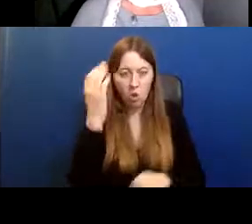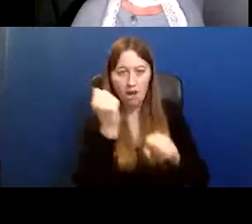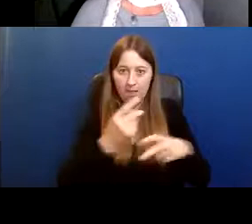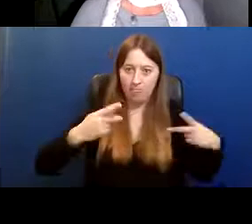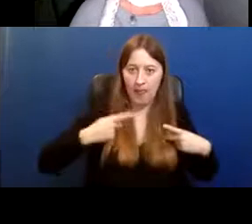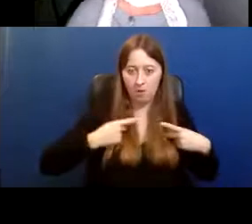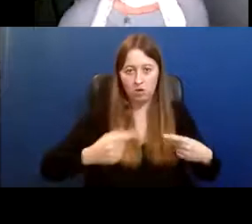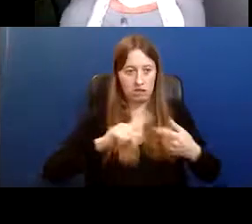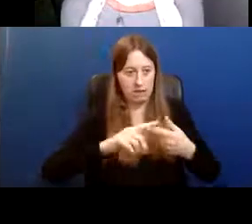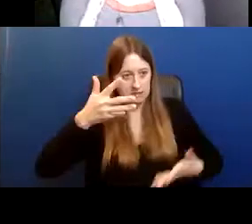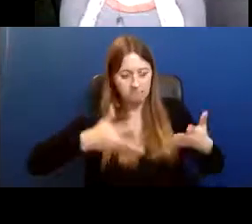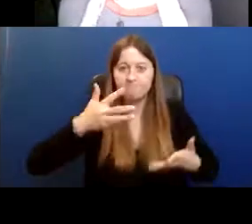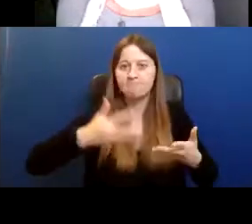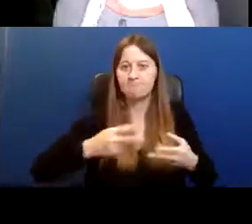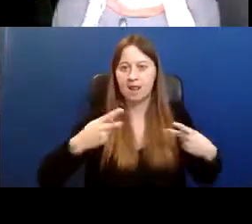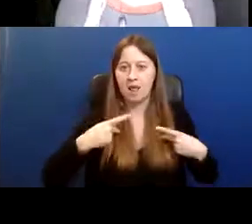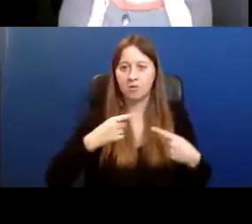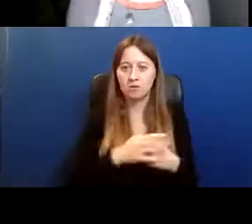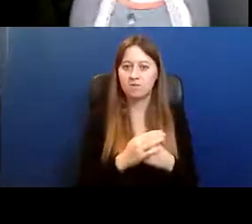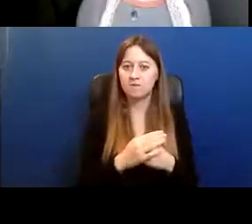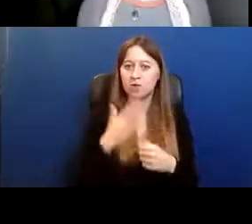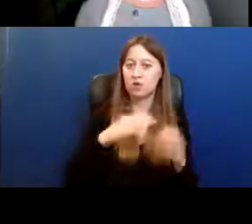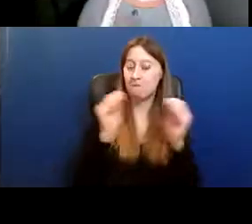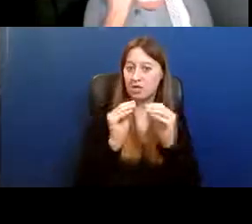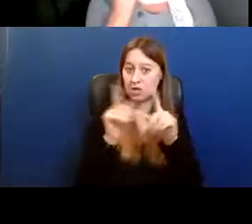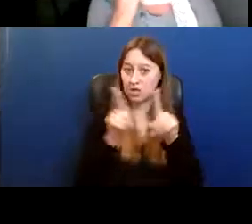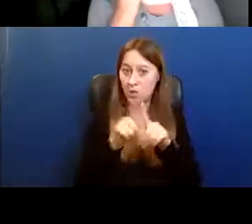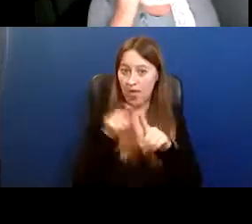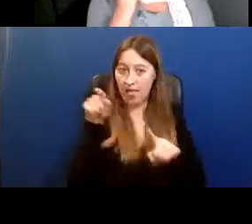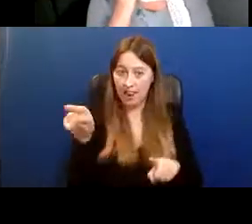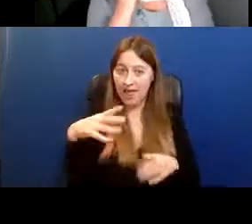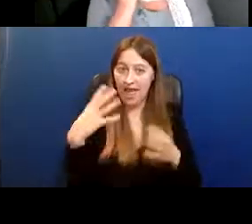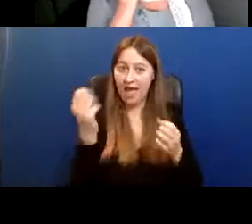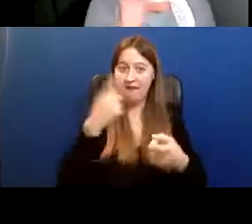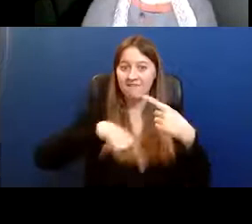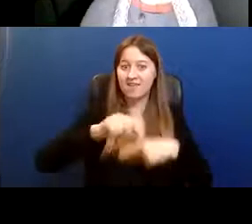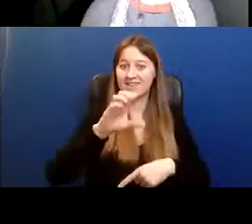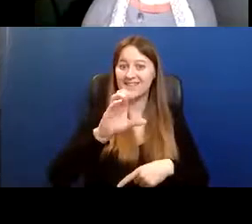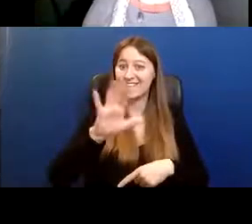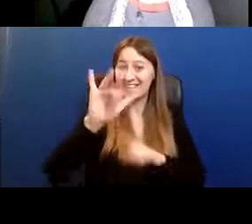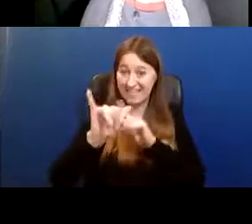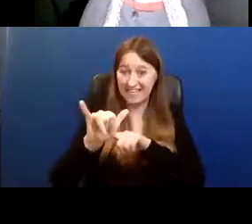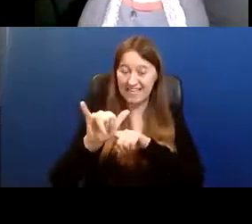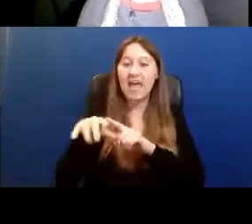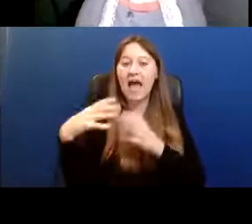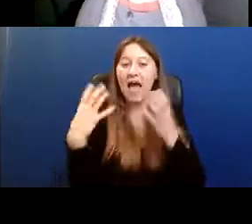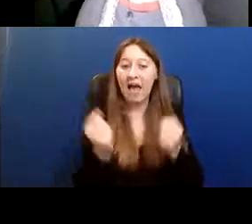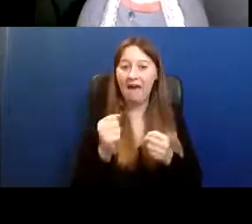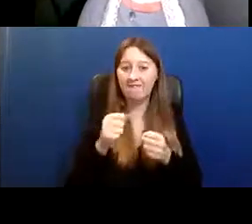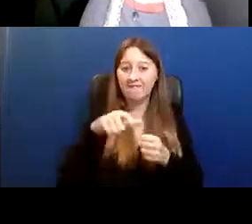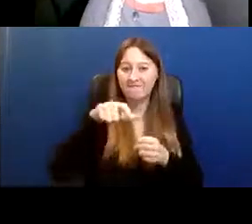Just to end, Elizabeth did mention that we do have a clinical activity at City, probably less relevant